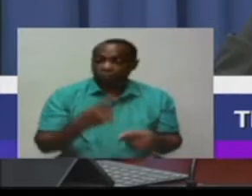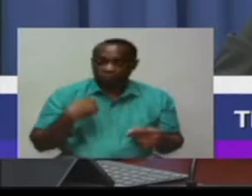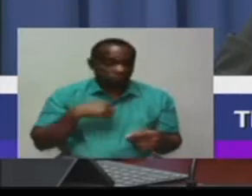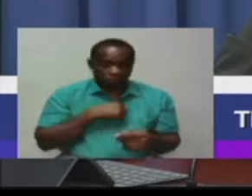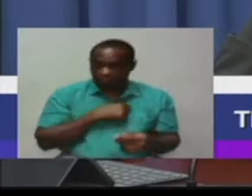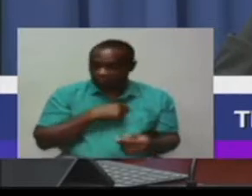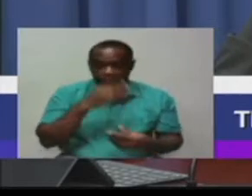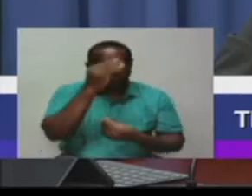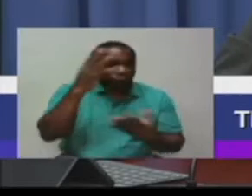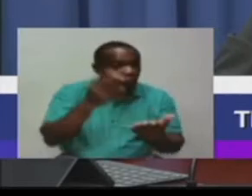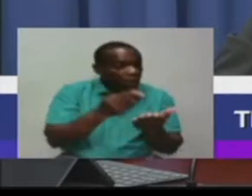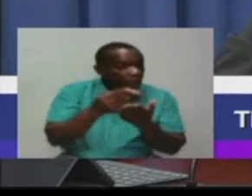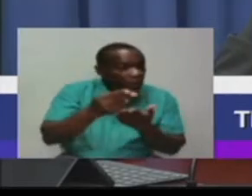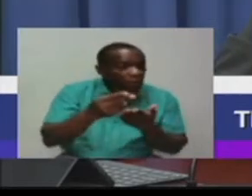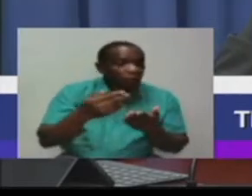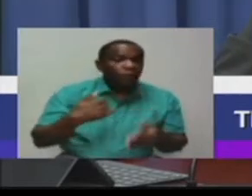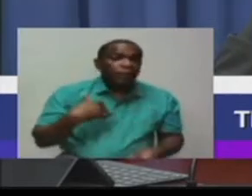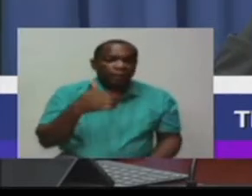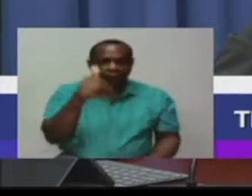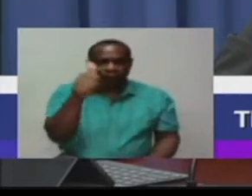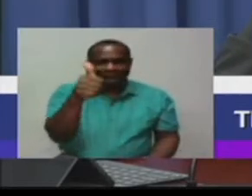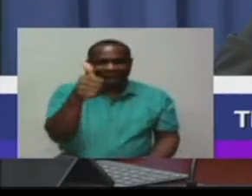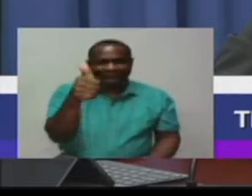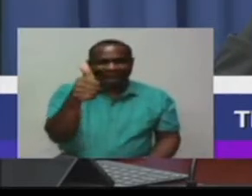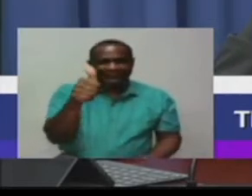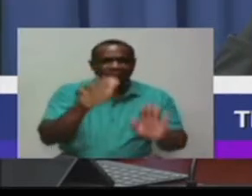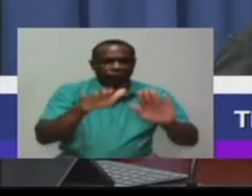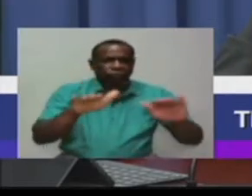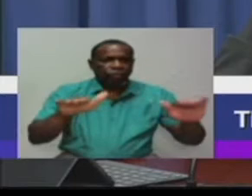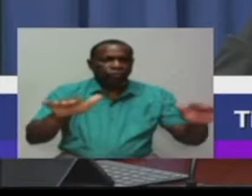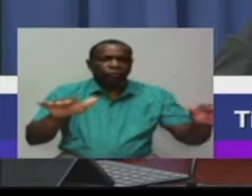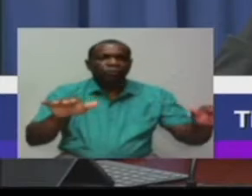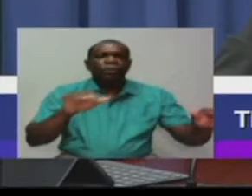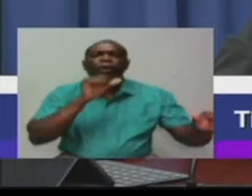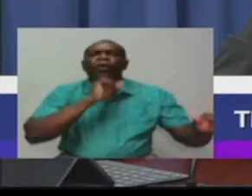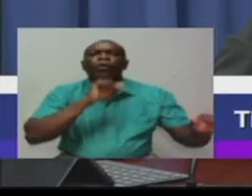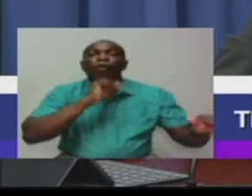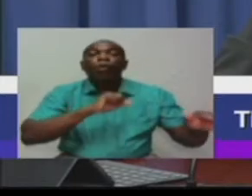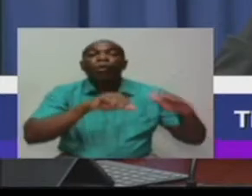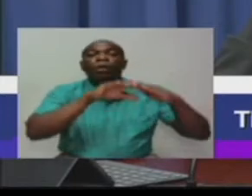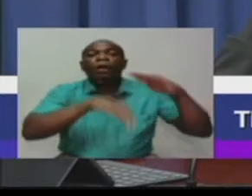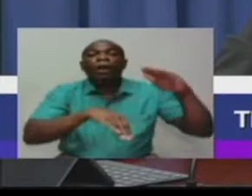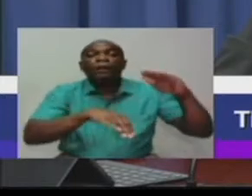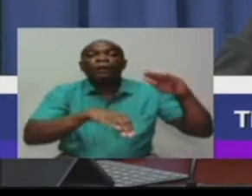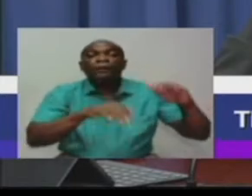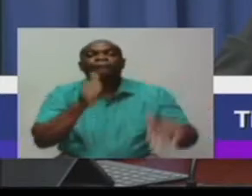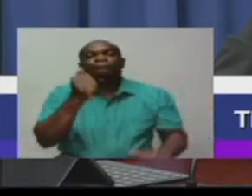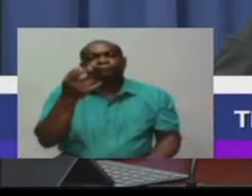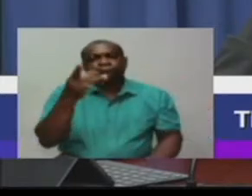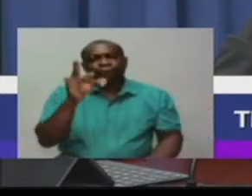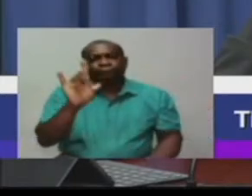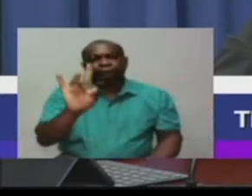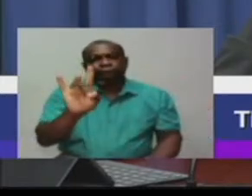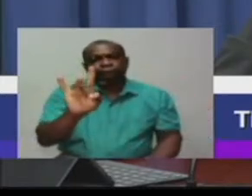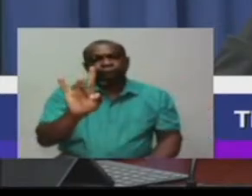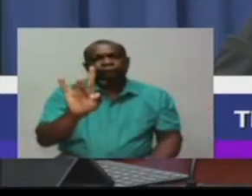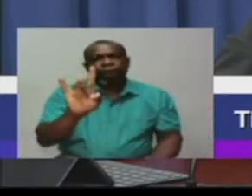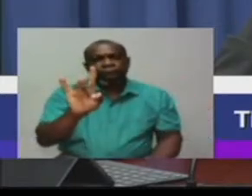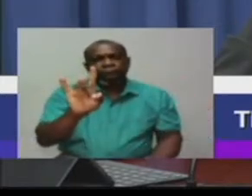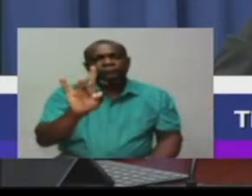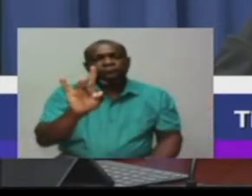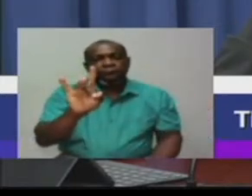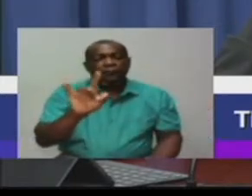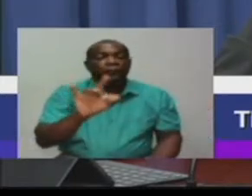and by the definition, persons under 18, we tell you their level of care. 8 are in ward, 1 is